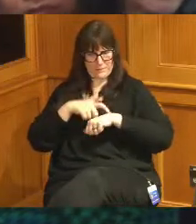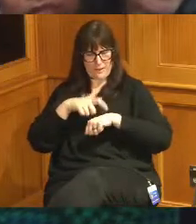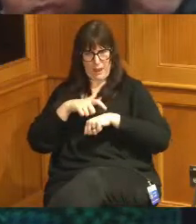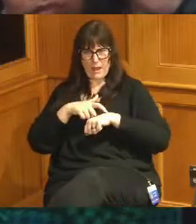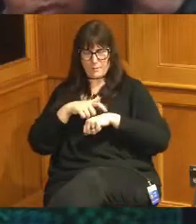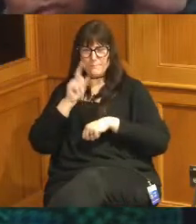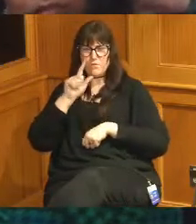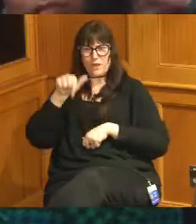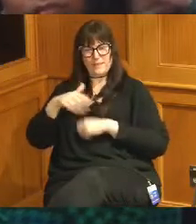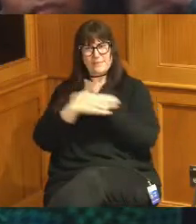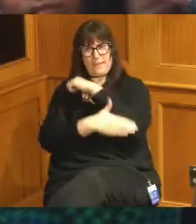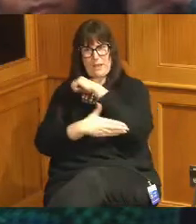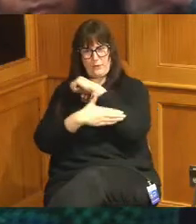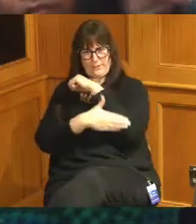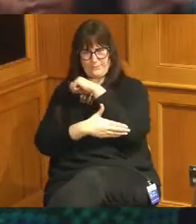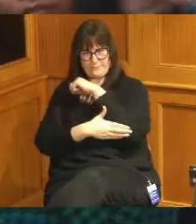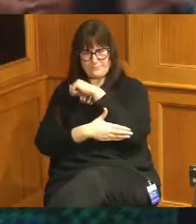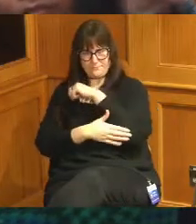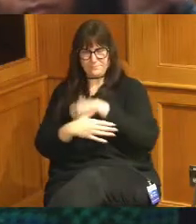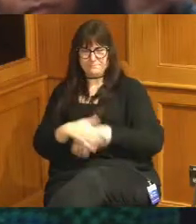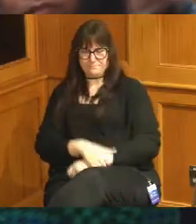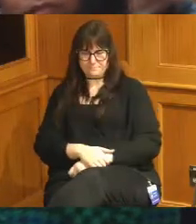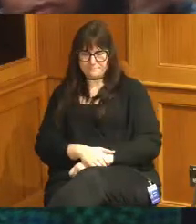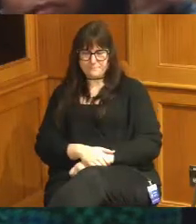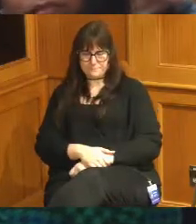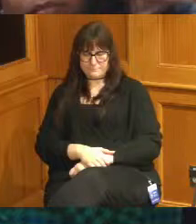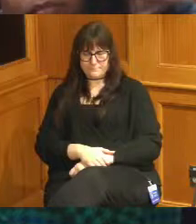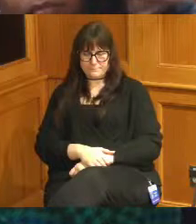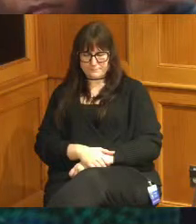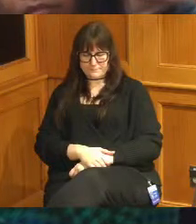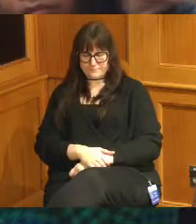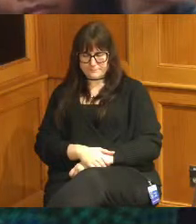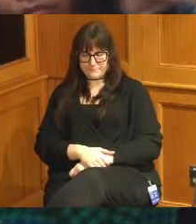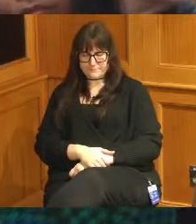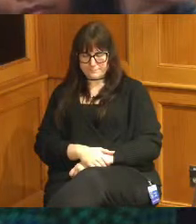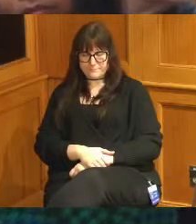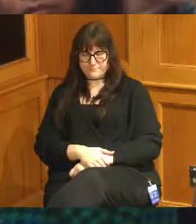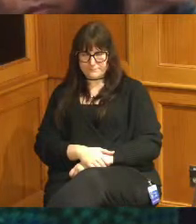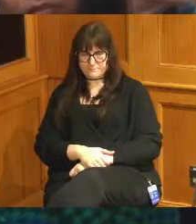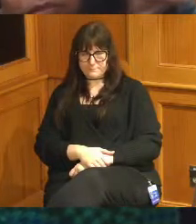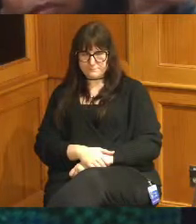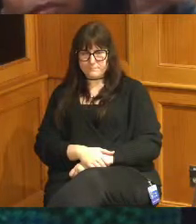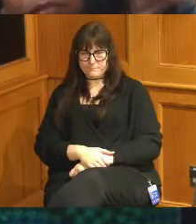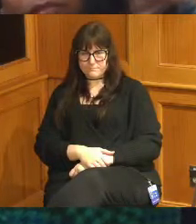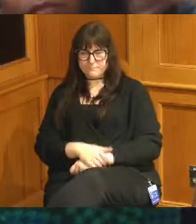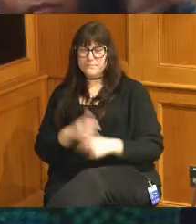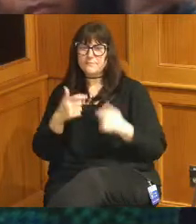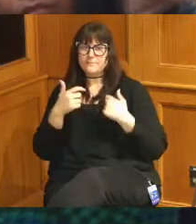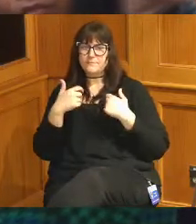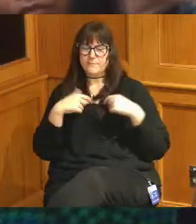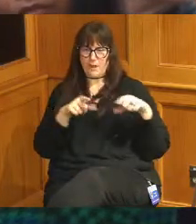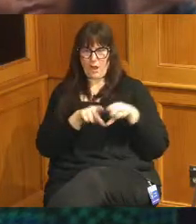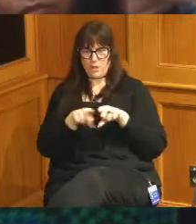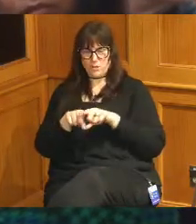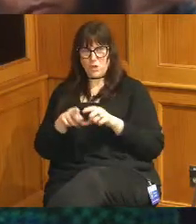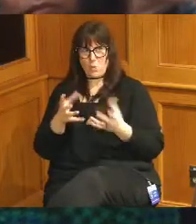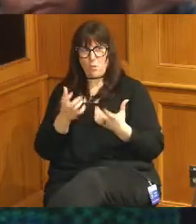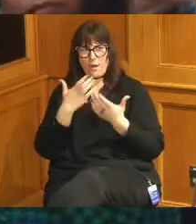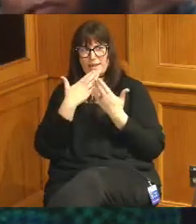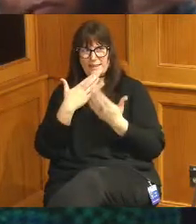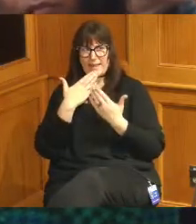hometown of Wyoming, and I have also lived in the city of Cincinnati. So I also would like to